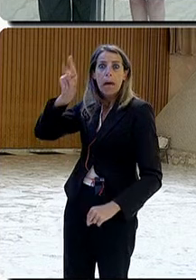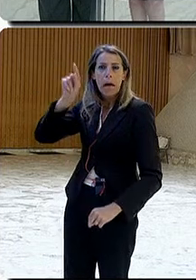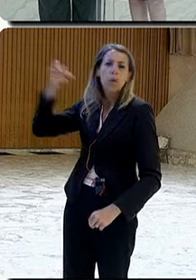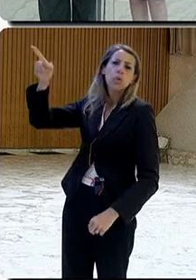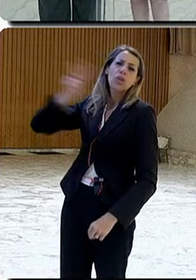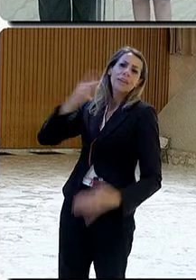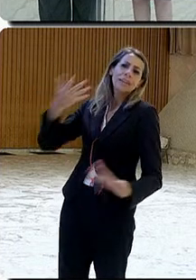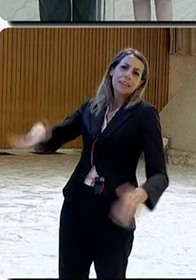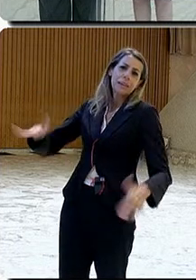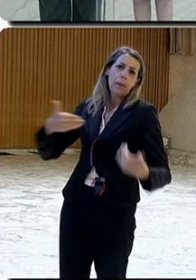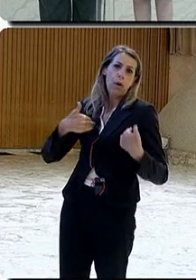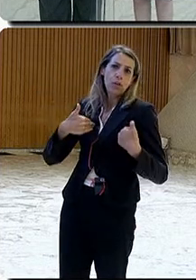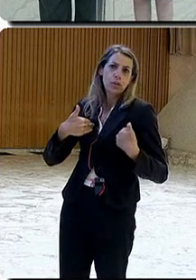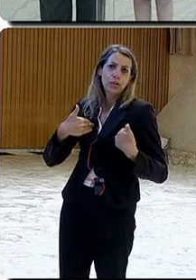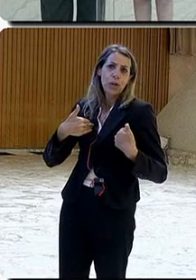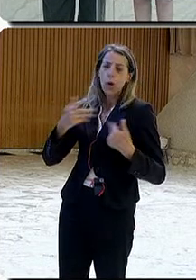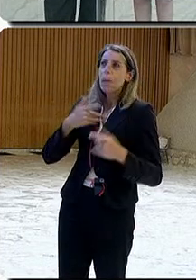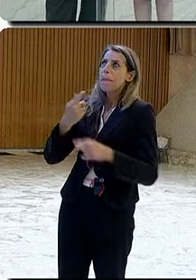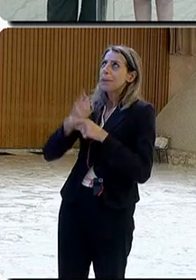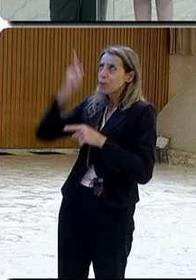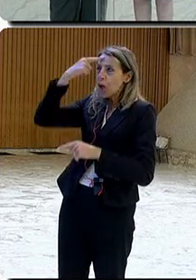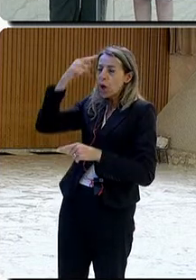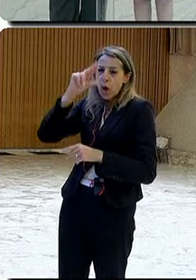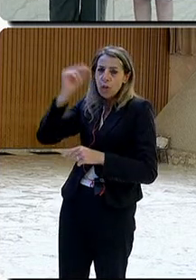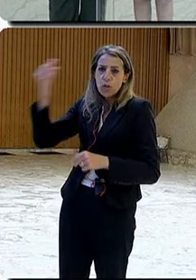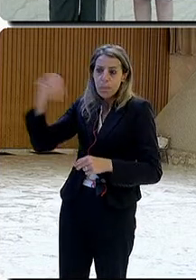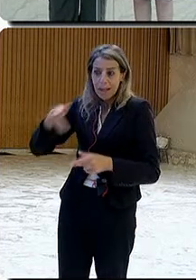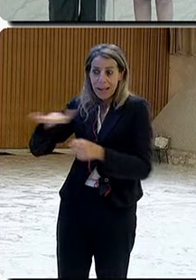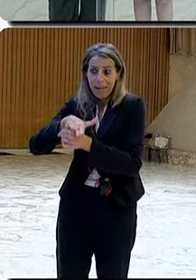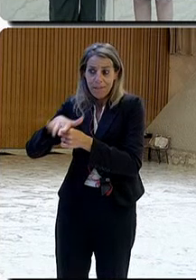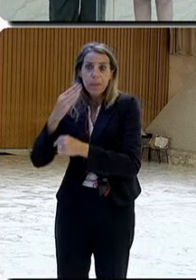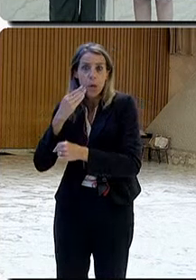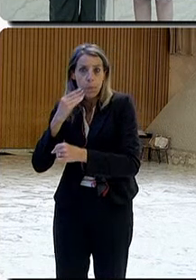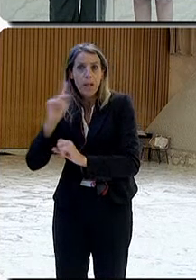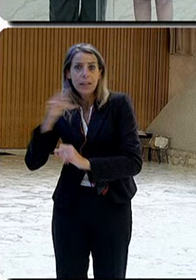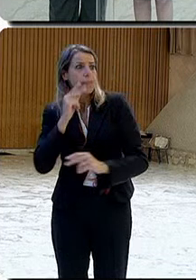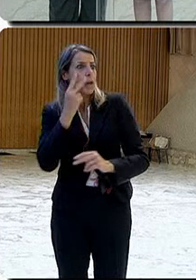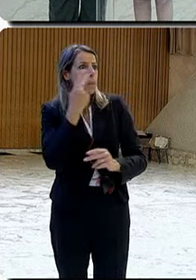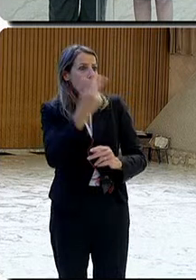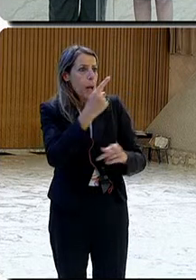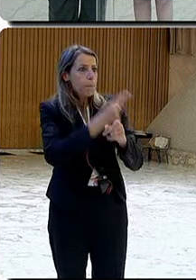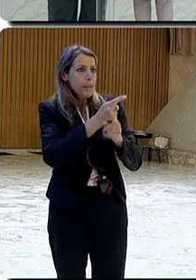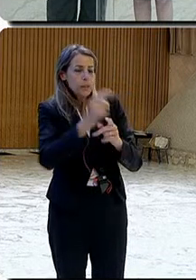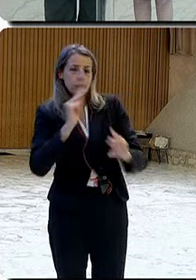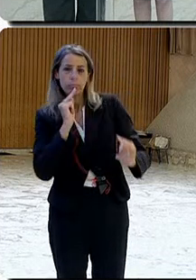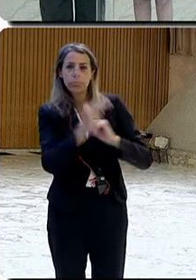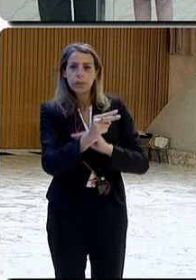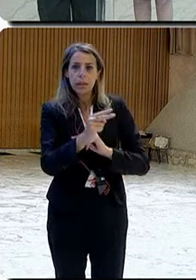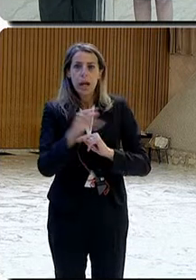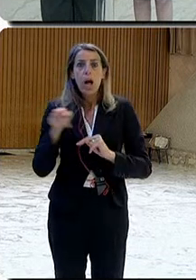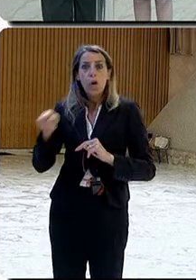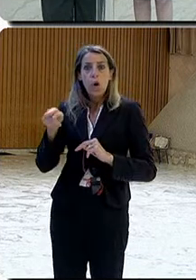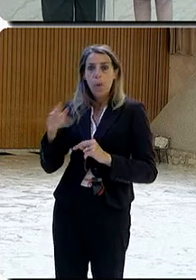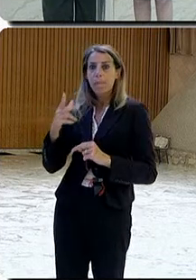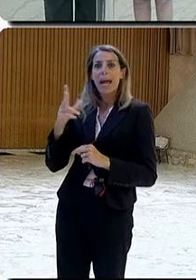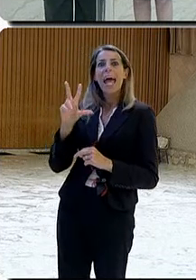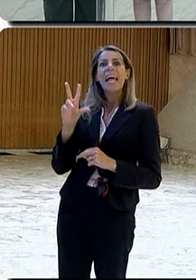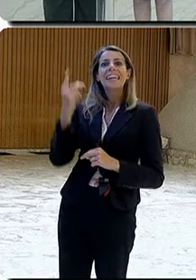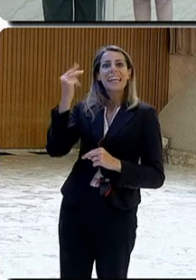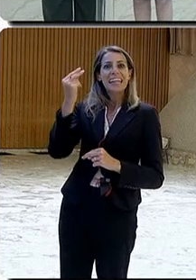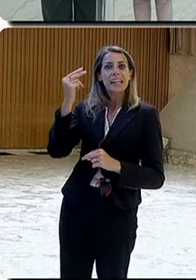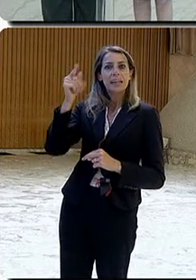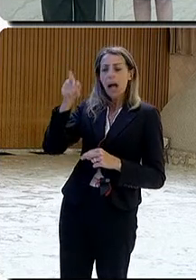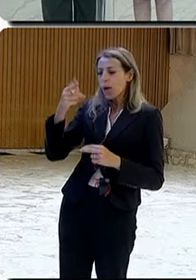to Psalm 139, verse 4. Moreover, the human family was made in the image of the Trinity, which St. Bonaventure said was like